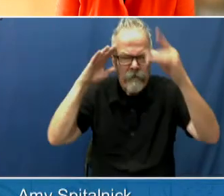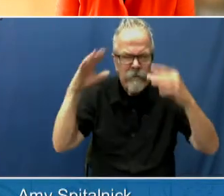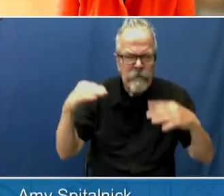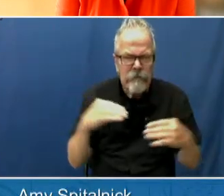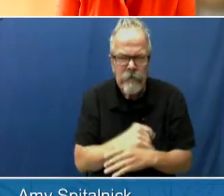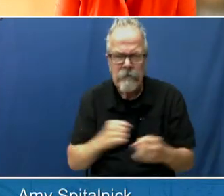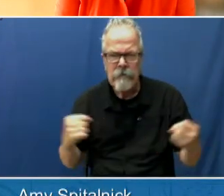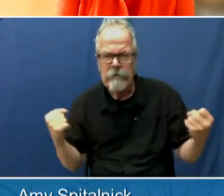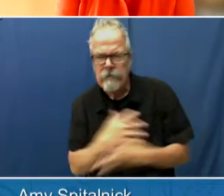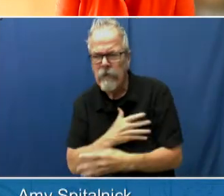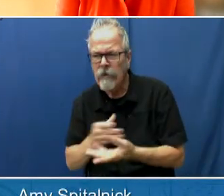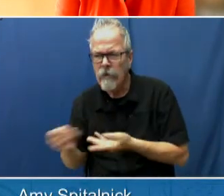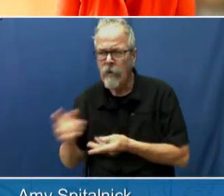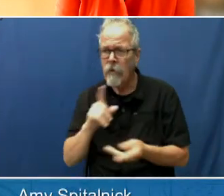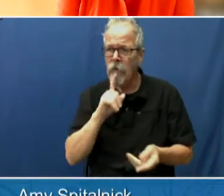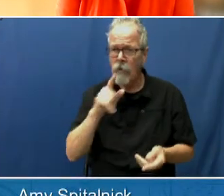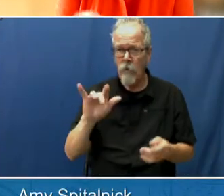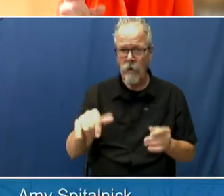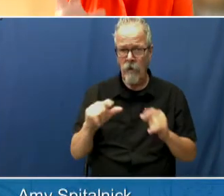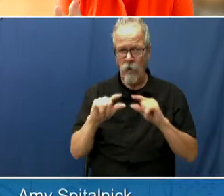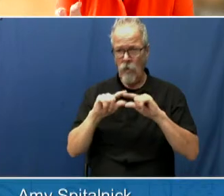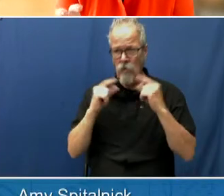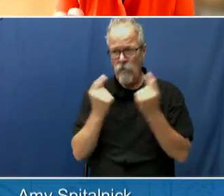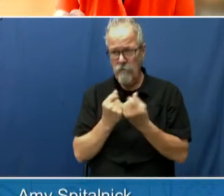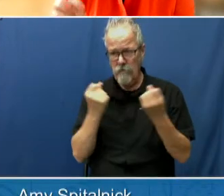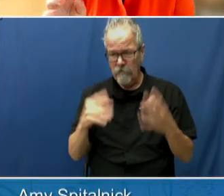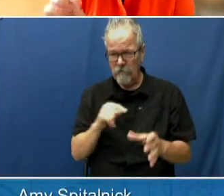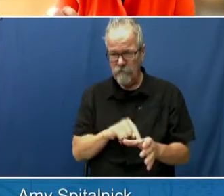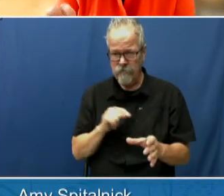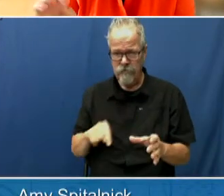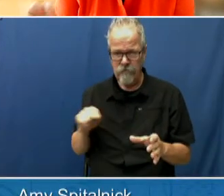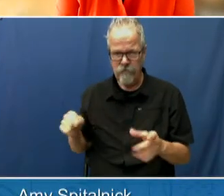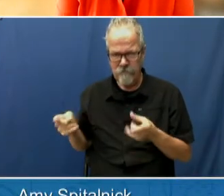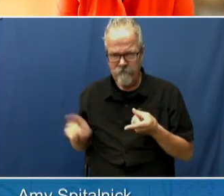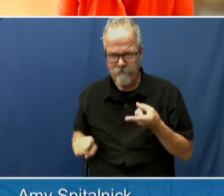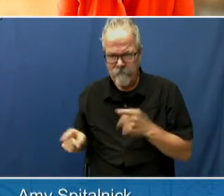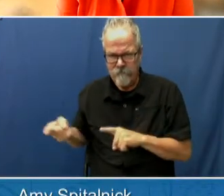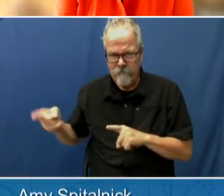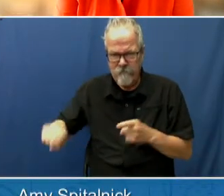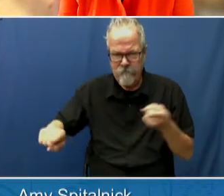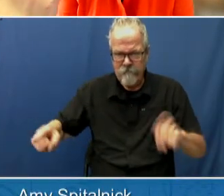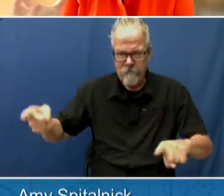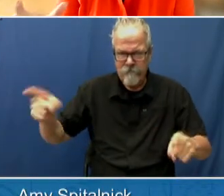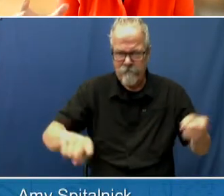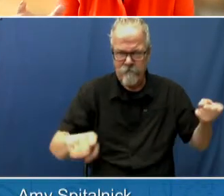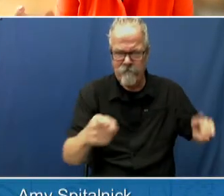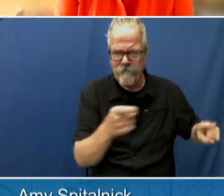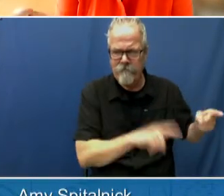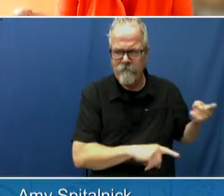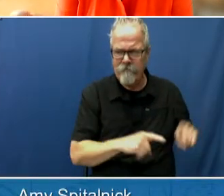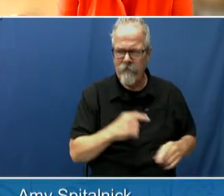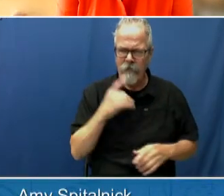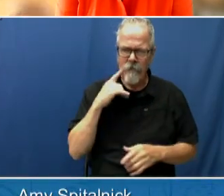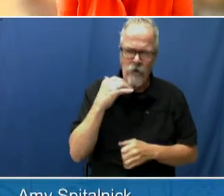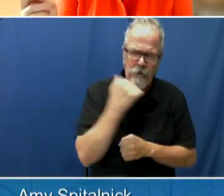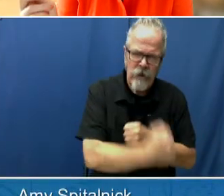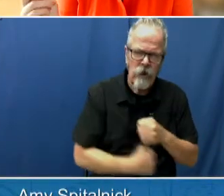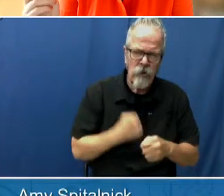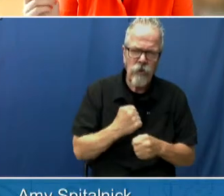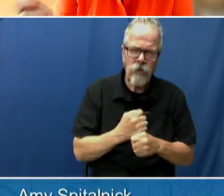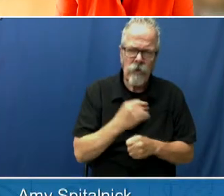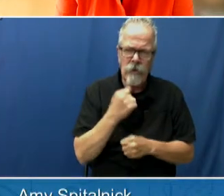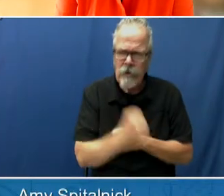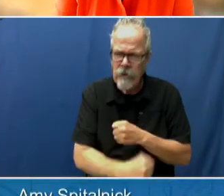wolves. Rather, this violence and extremism is the inevitable result of years of anti-democratic forces who are